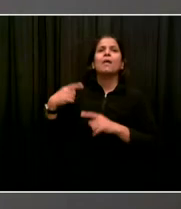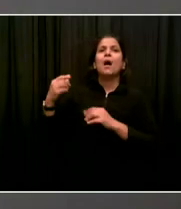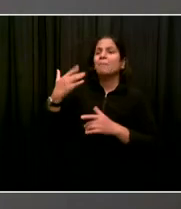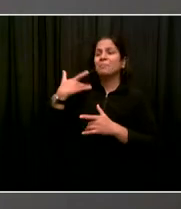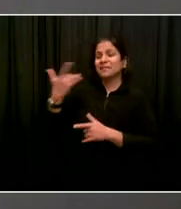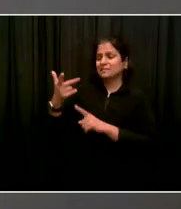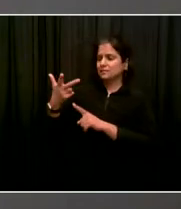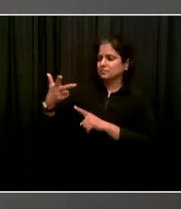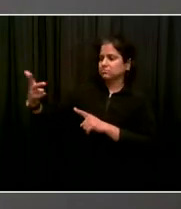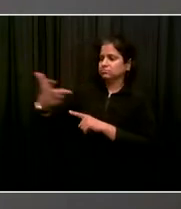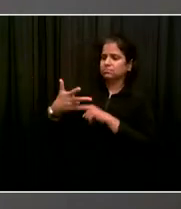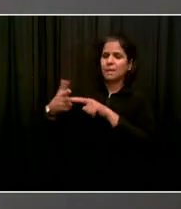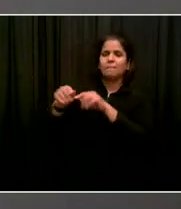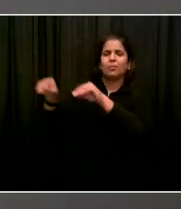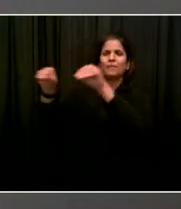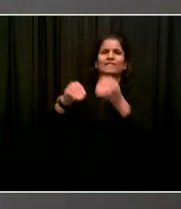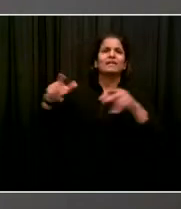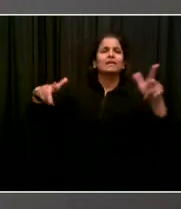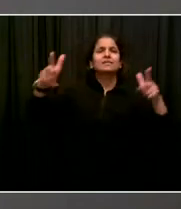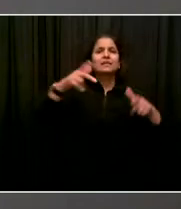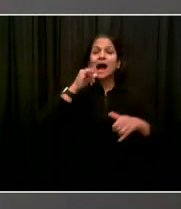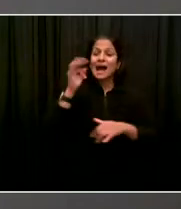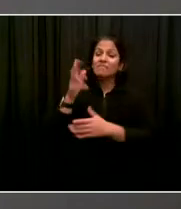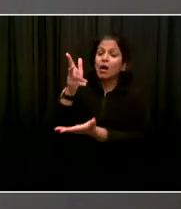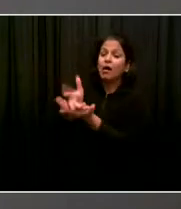place in any given day.